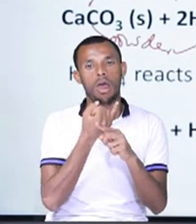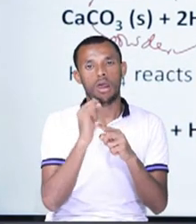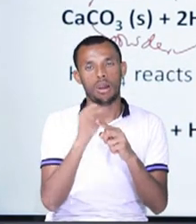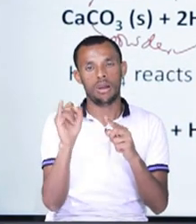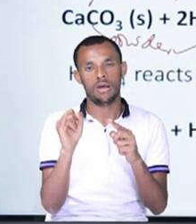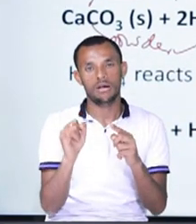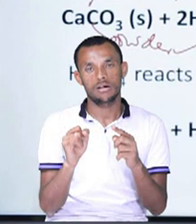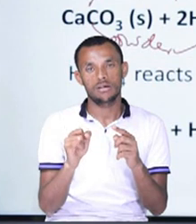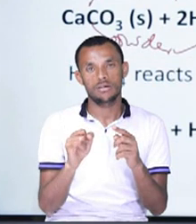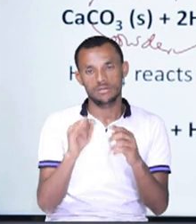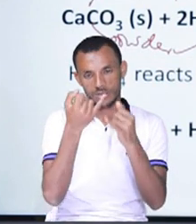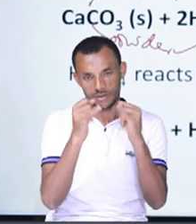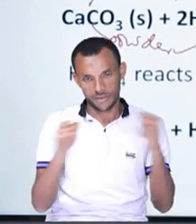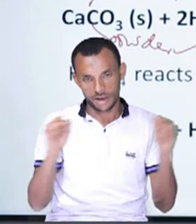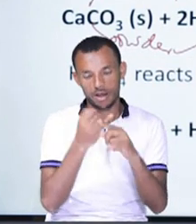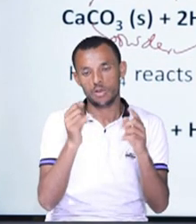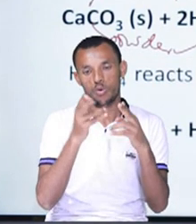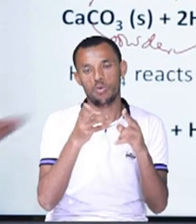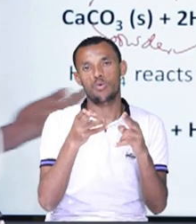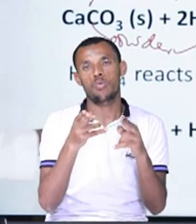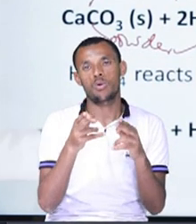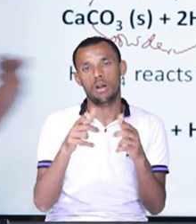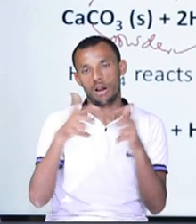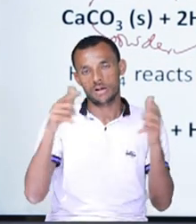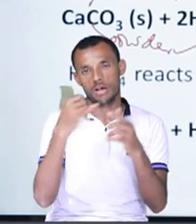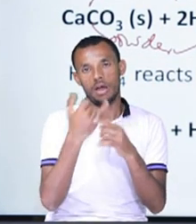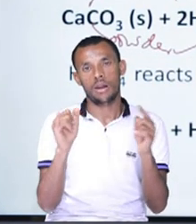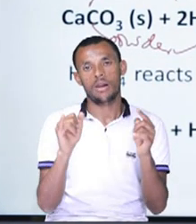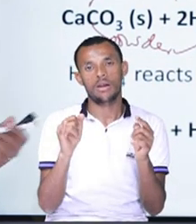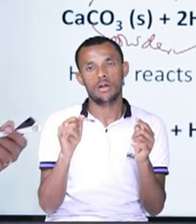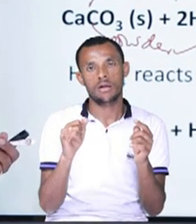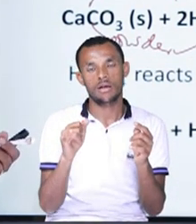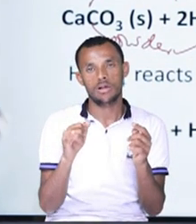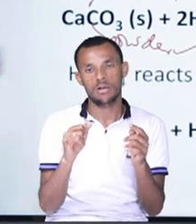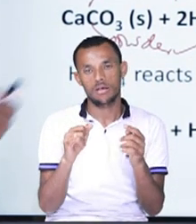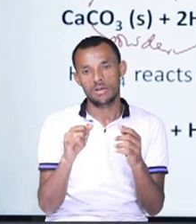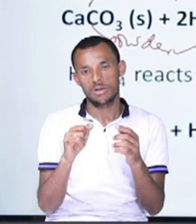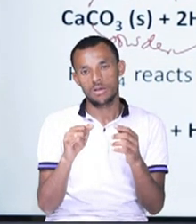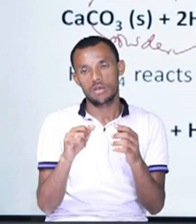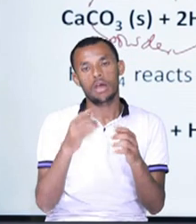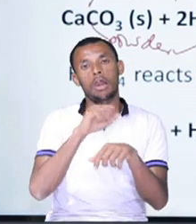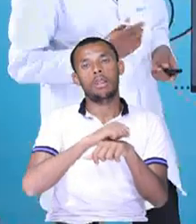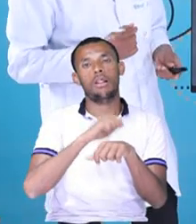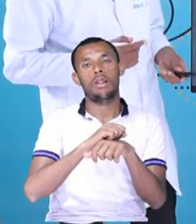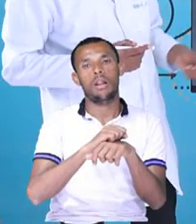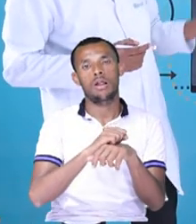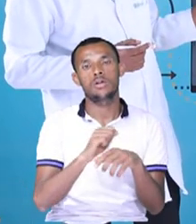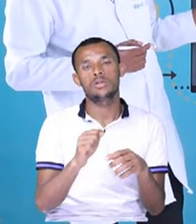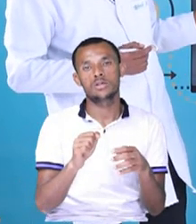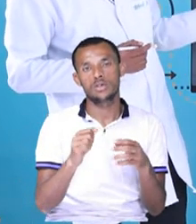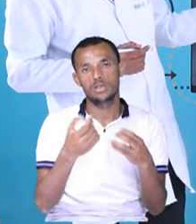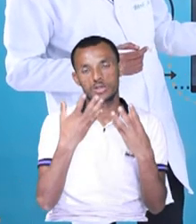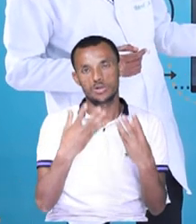of iron. A piece of iron in the forms of powder, fast reaction. Iron in the forms of crystal is slow